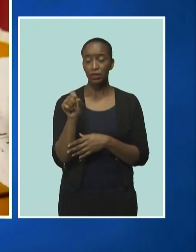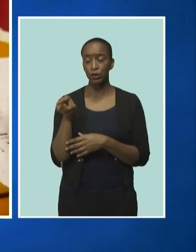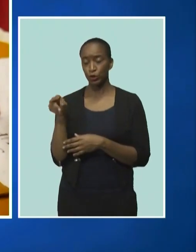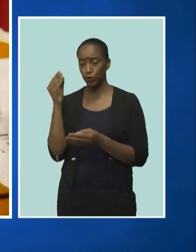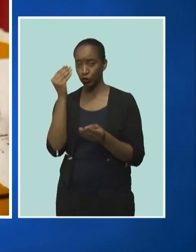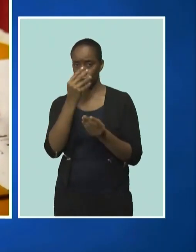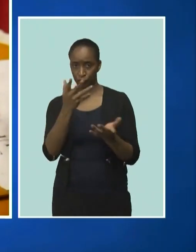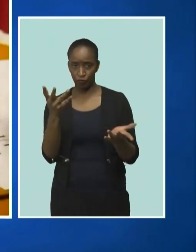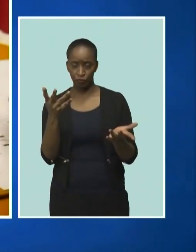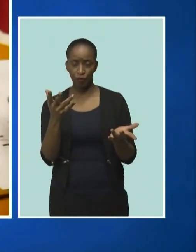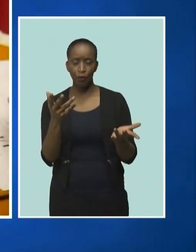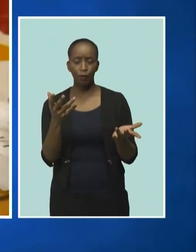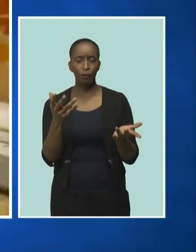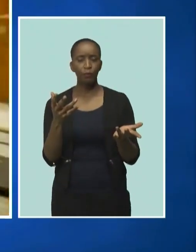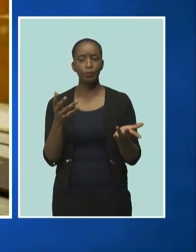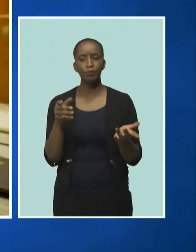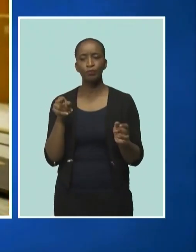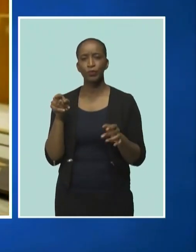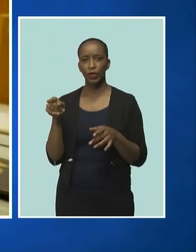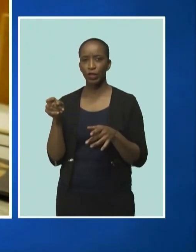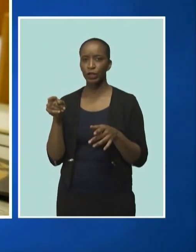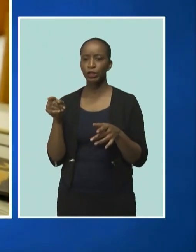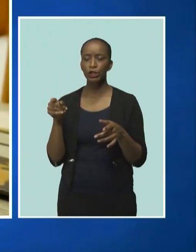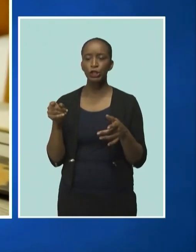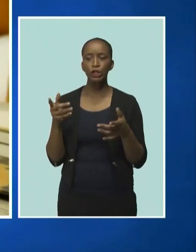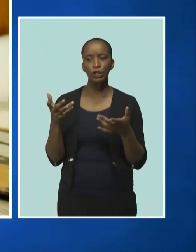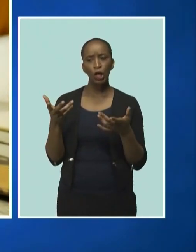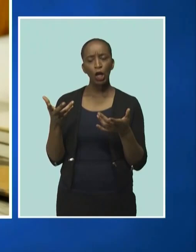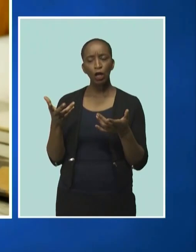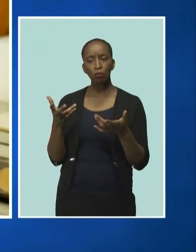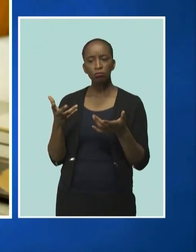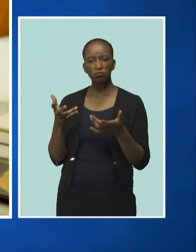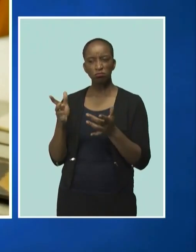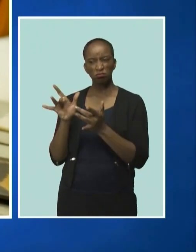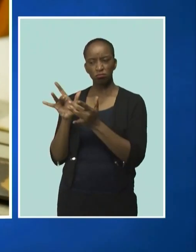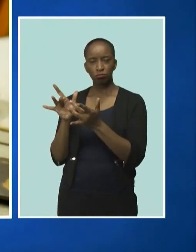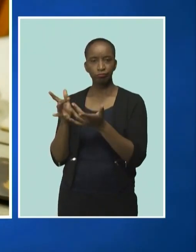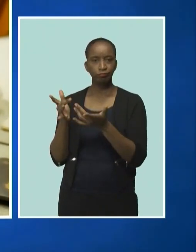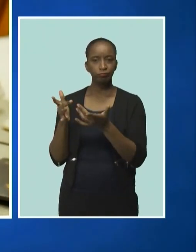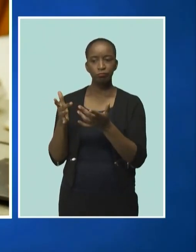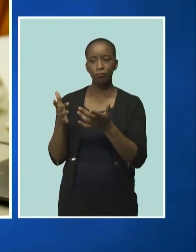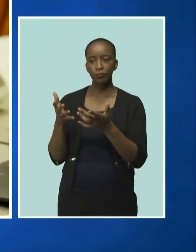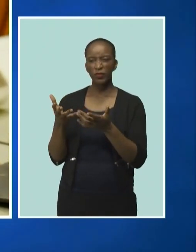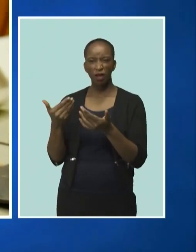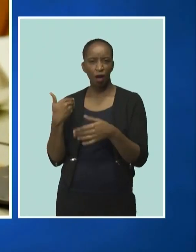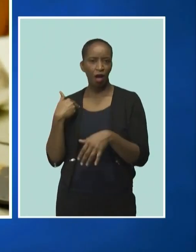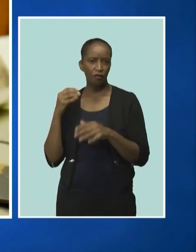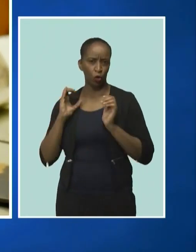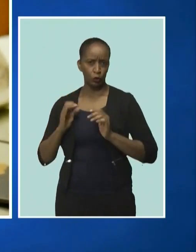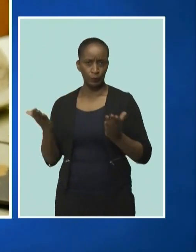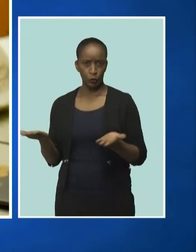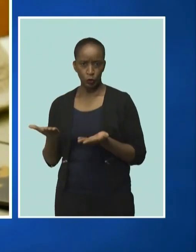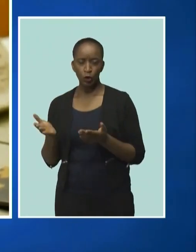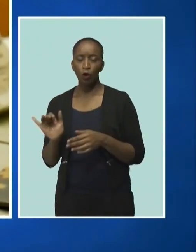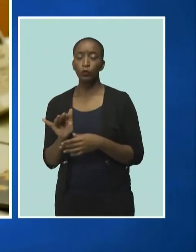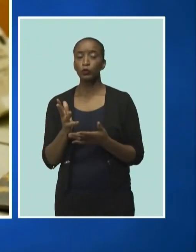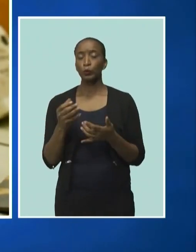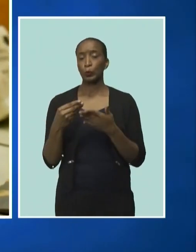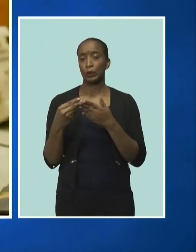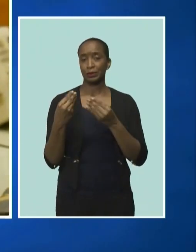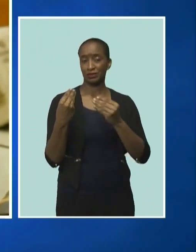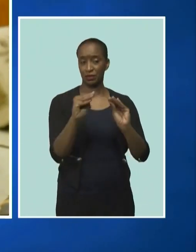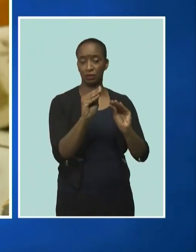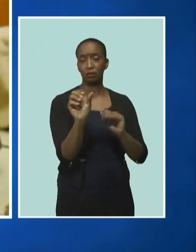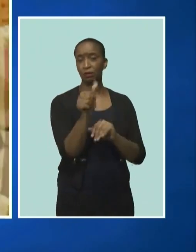in the marketplace, but is eyeing the Caribbean. Yes, I am. So I'm looking to that as a longer-term goal. But right now I'm focused